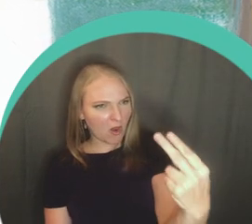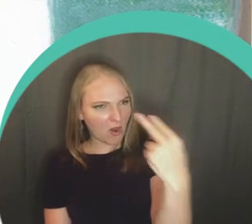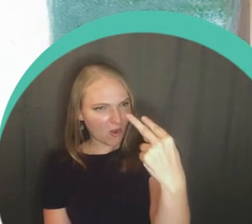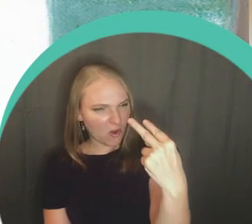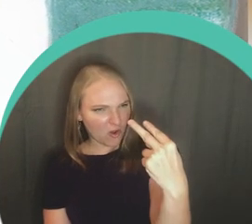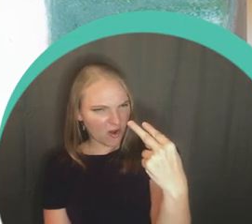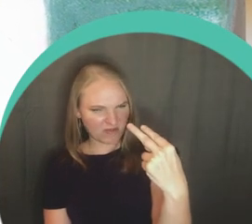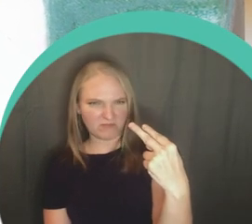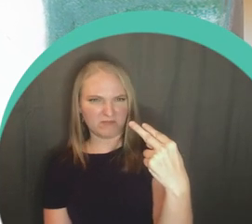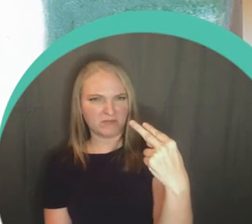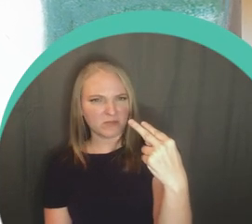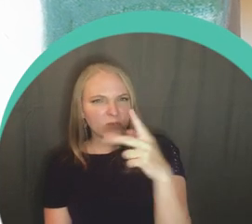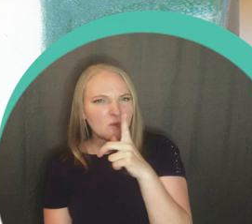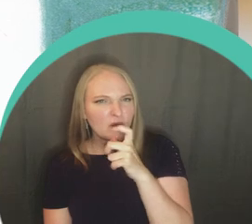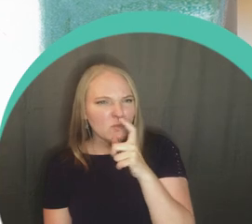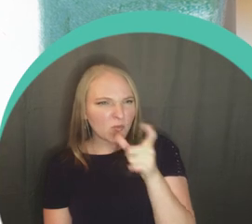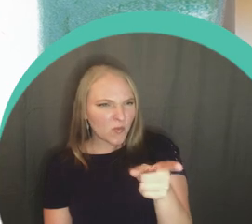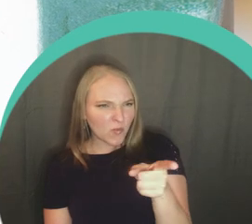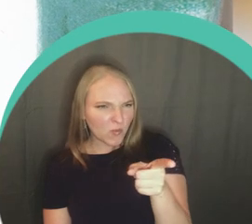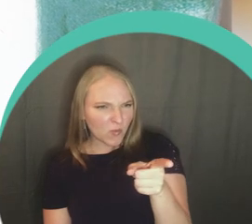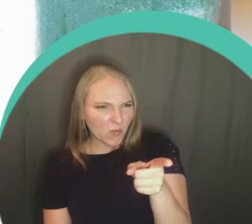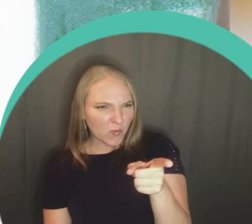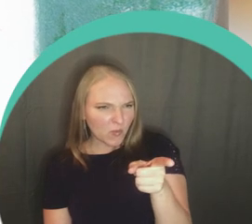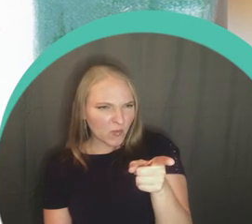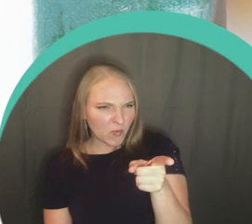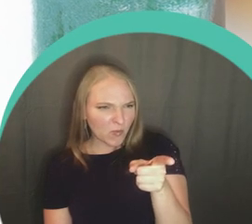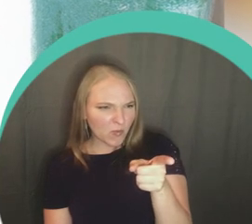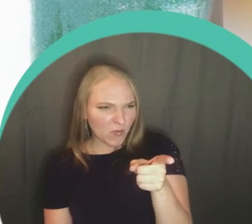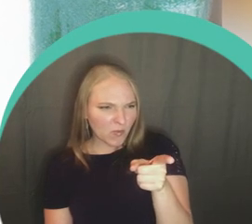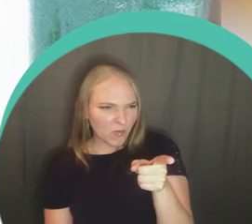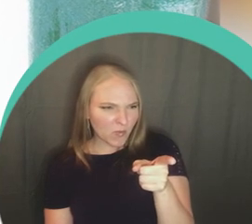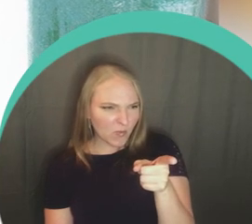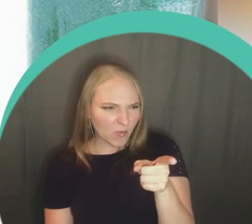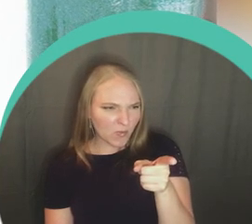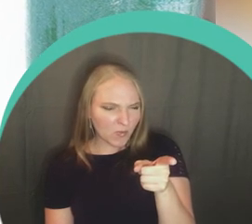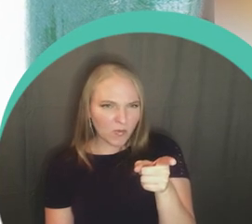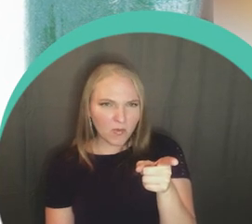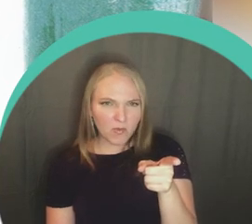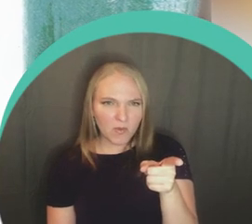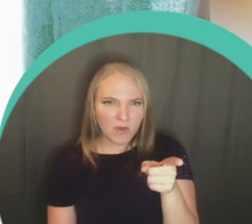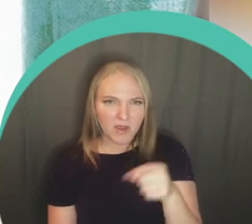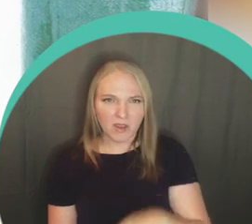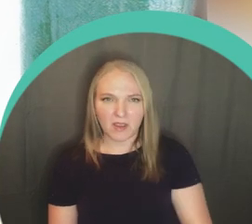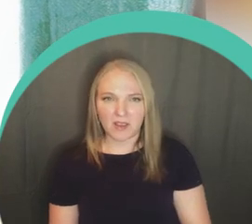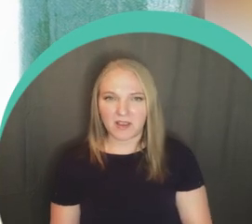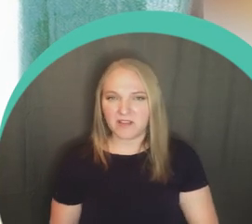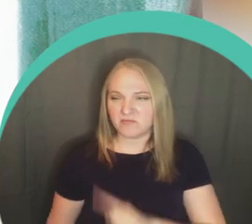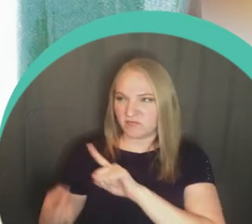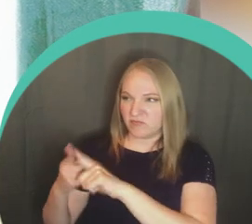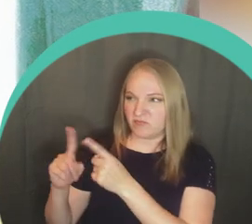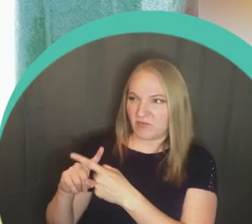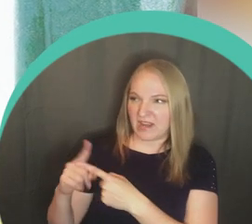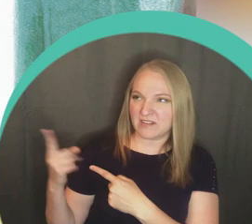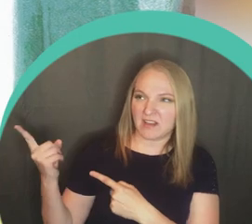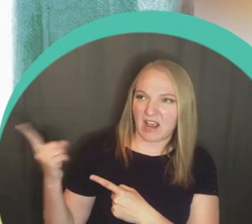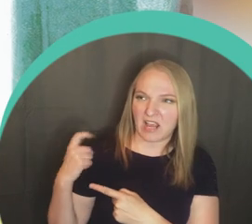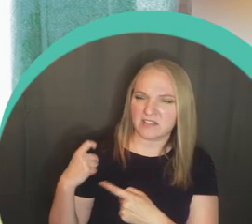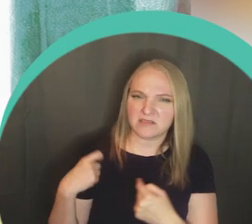say. "Ki?" Adele asks. But the little girl is gone.